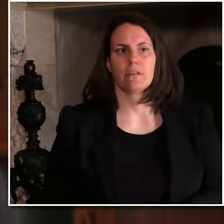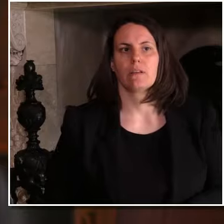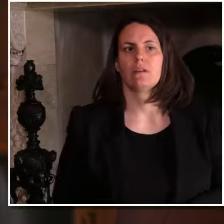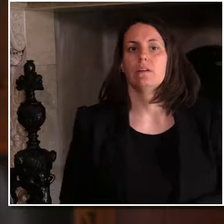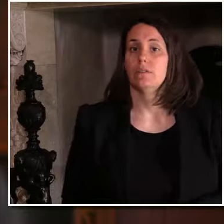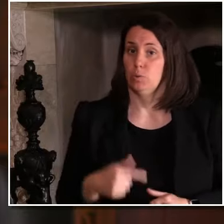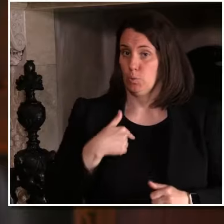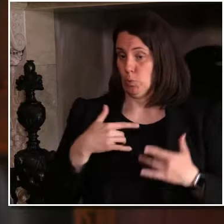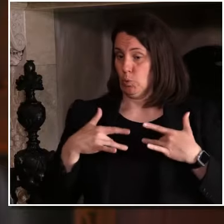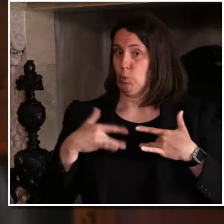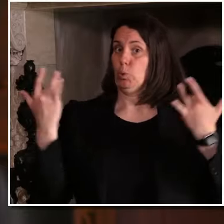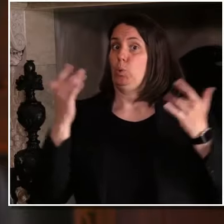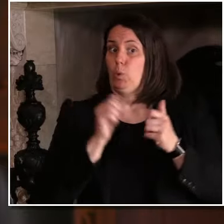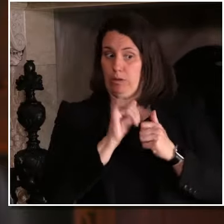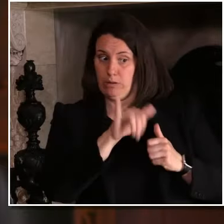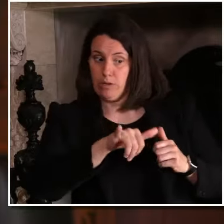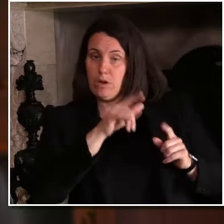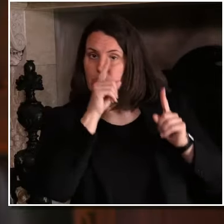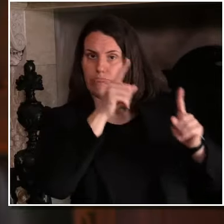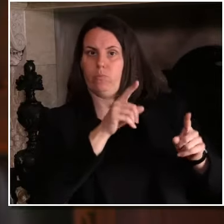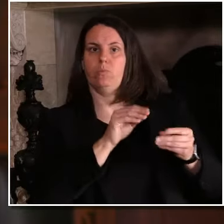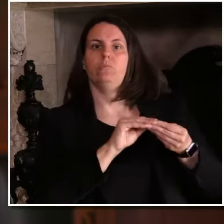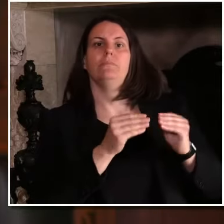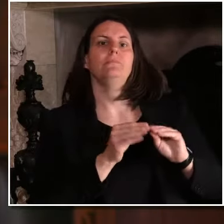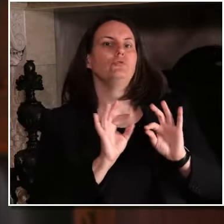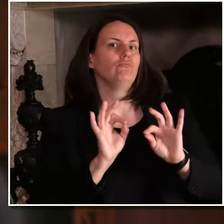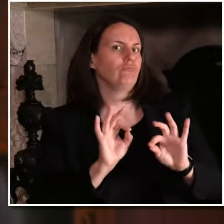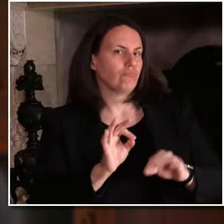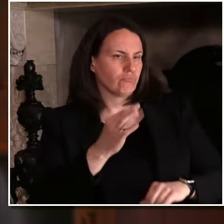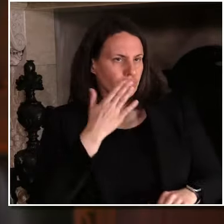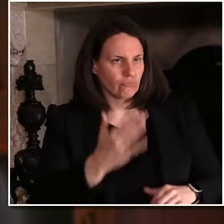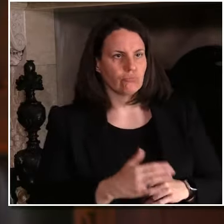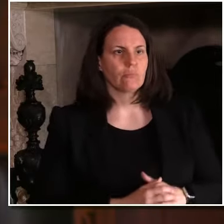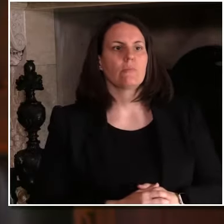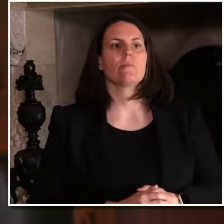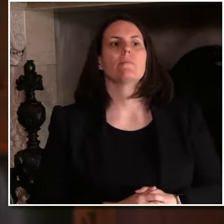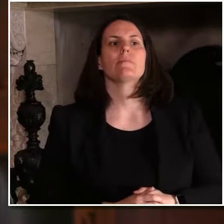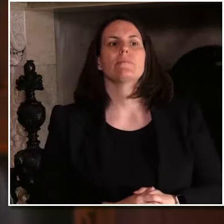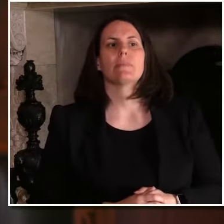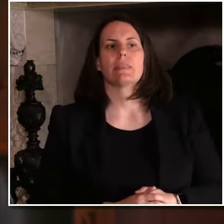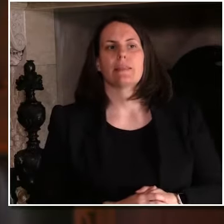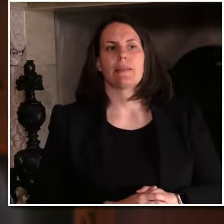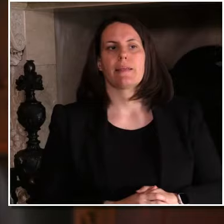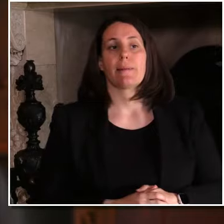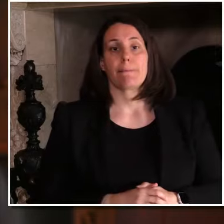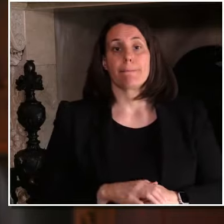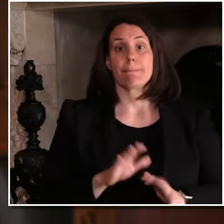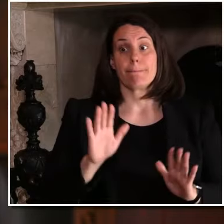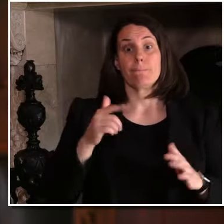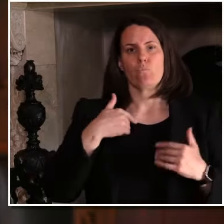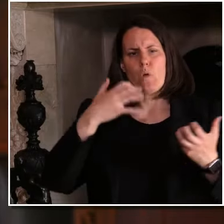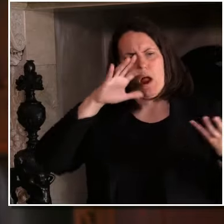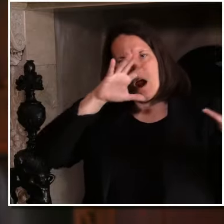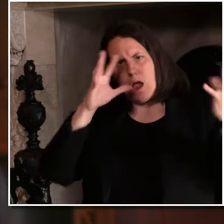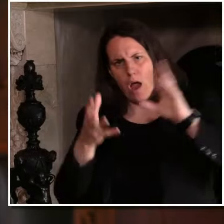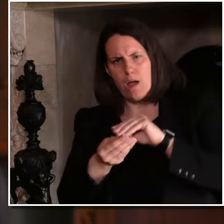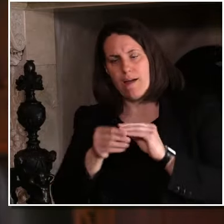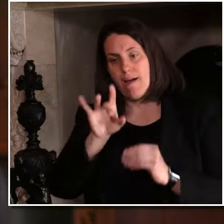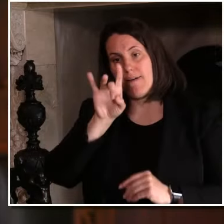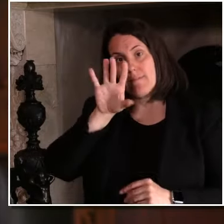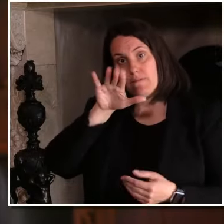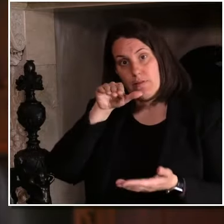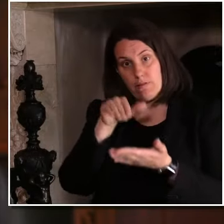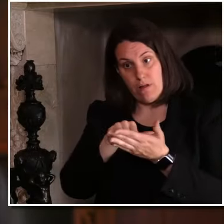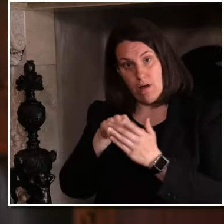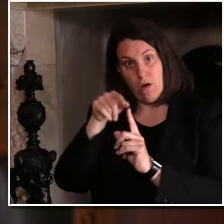we will be better informed about whether 85,000 a week is enough as we understand more closely the prevalence of the